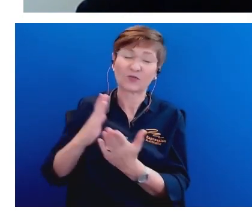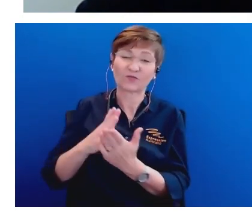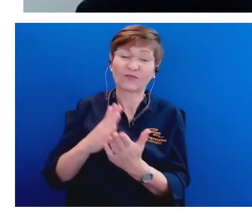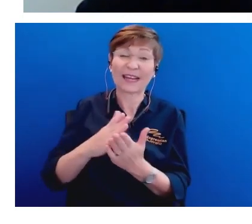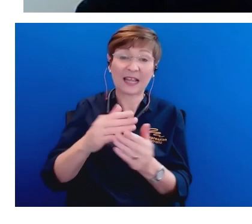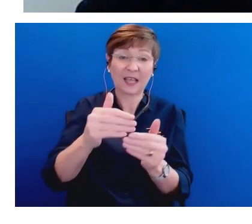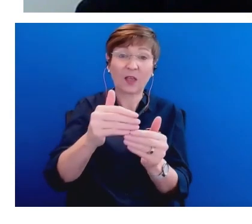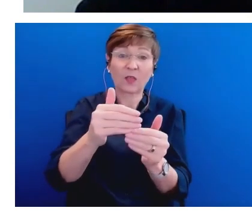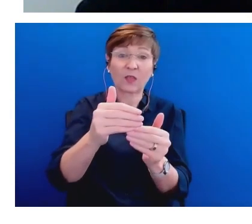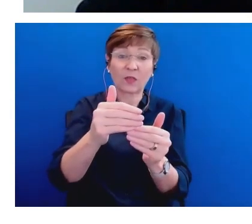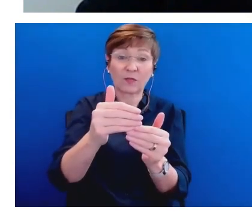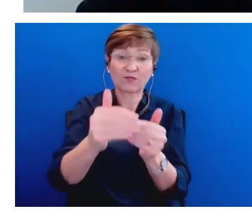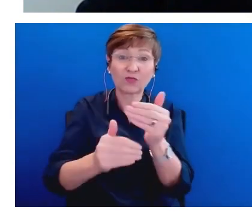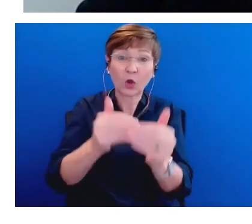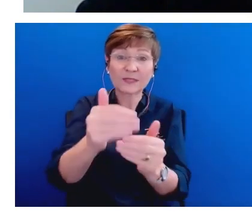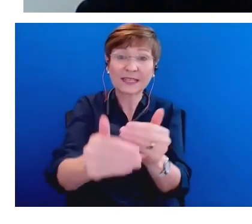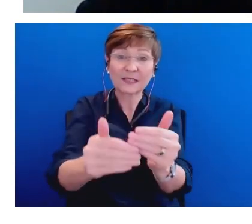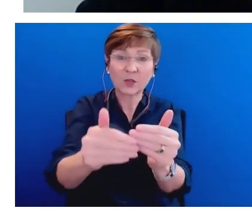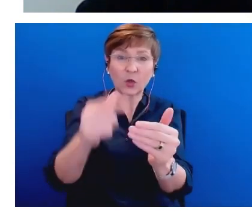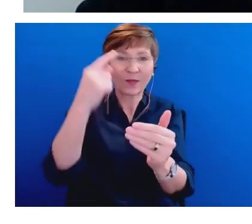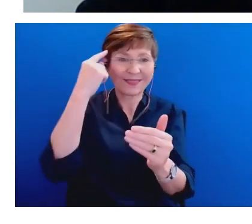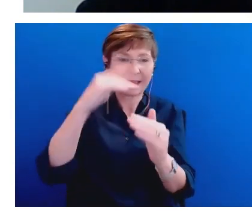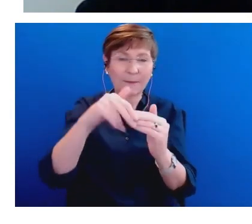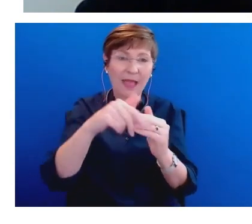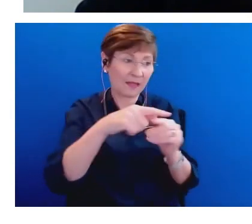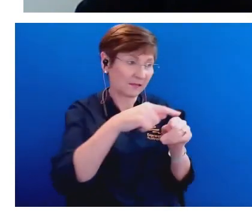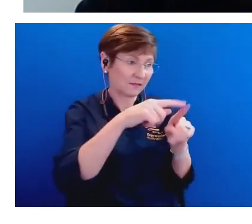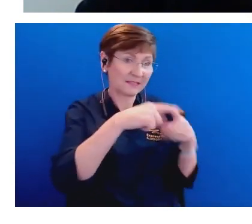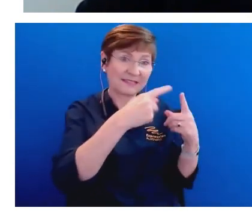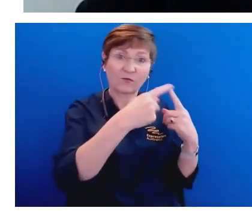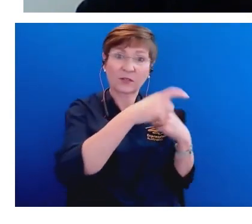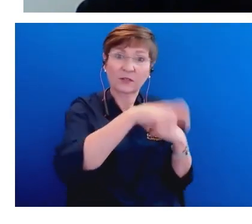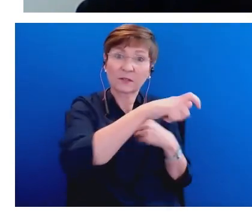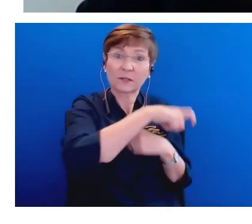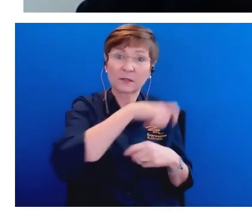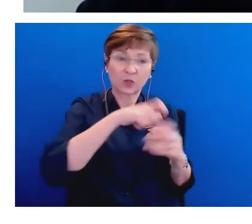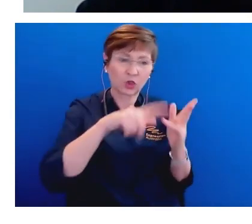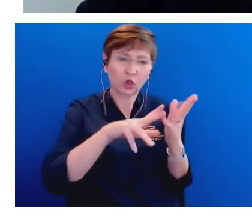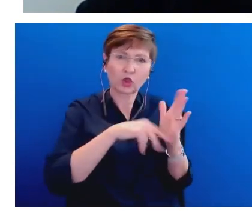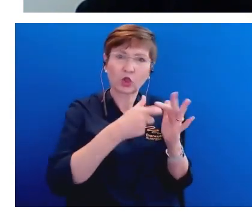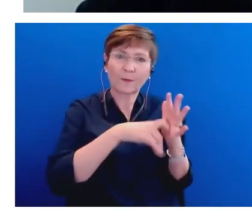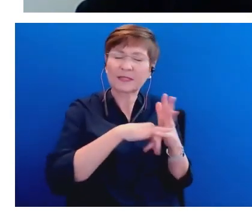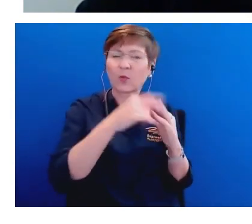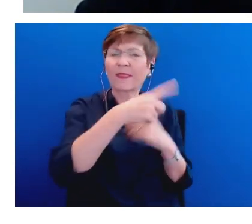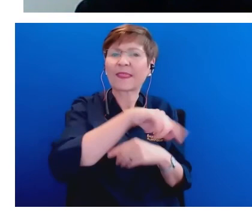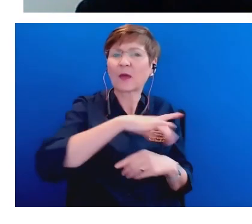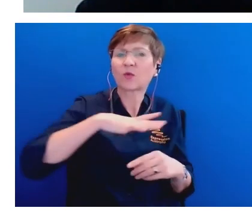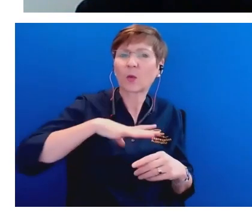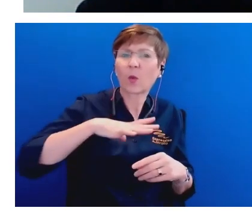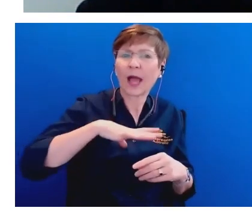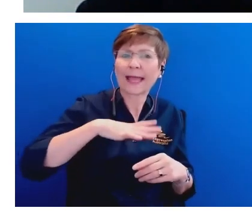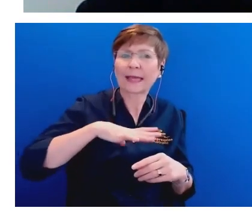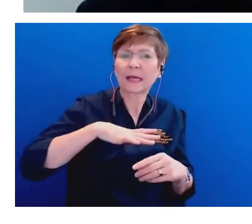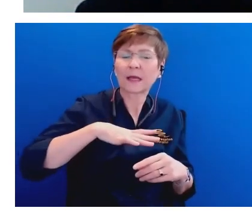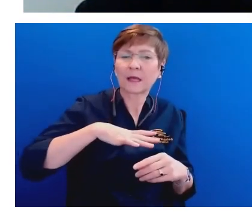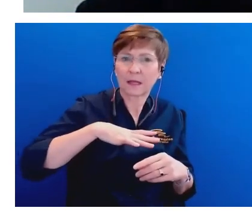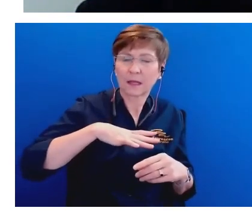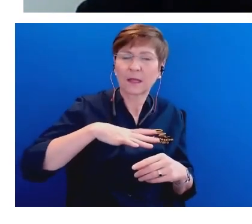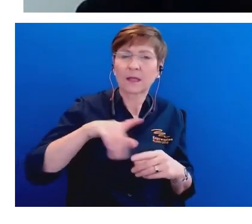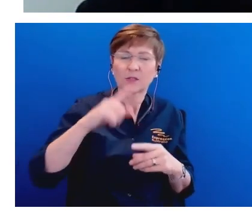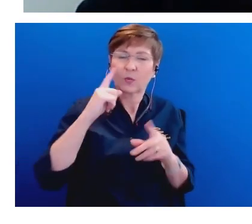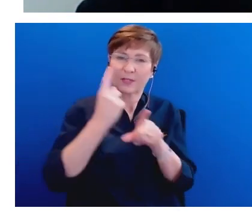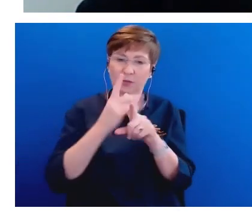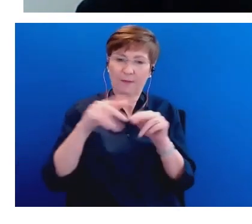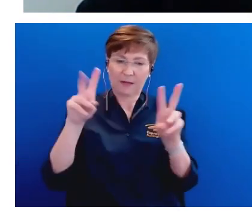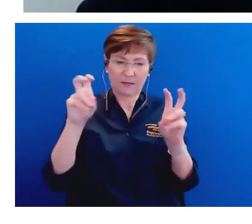of thinking about the full range of consumers and what they might require. We see some ideas around human-centred design